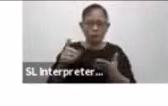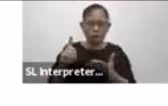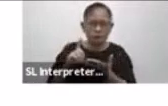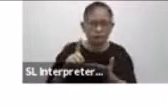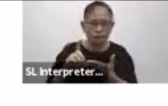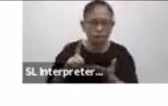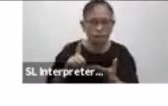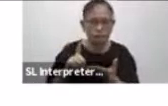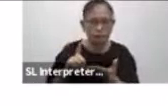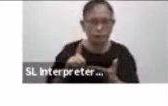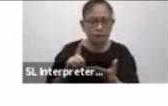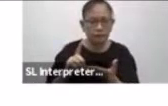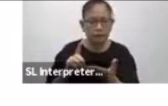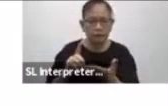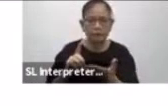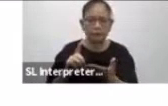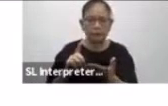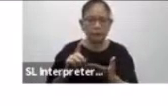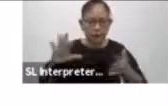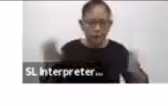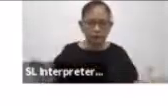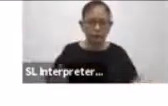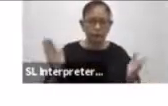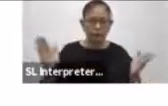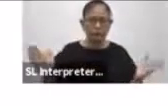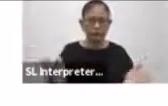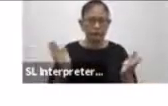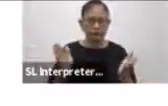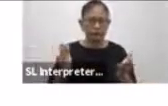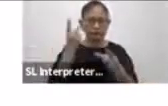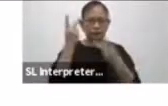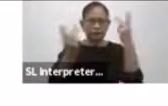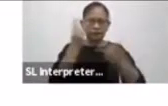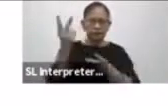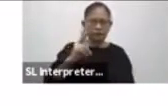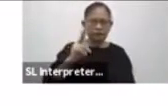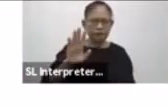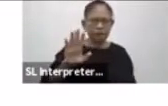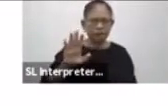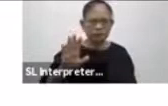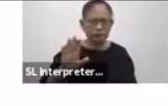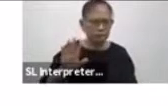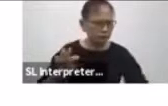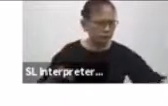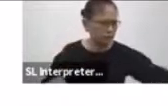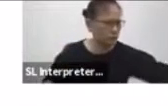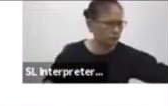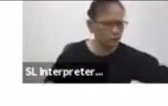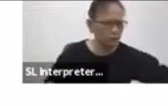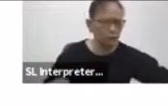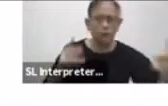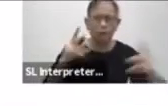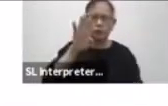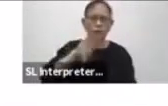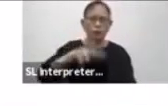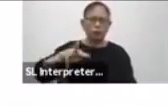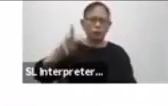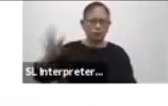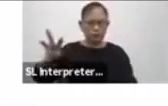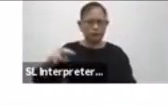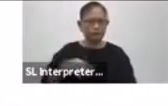prevalence data, I do encourage you to visit our NOVA data initiative website.